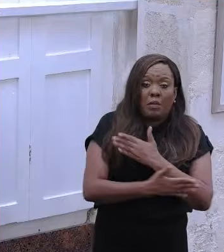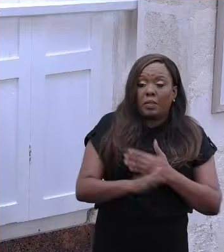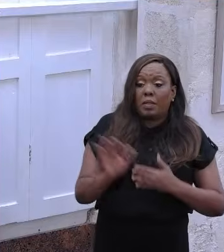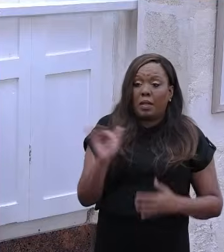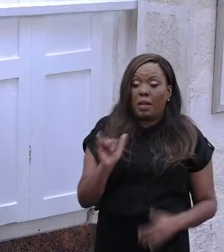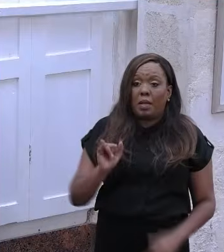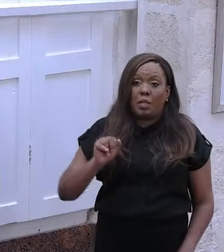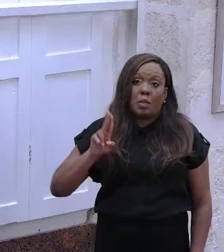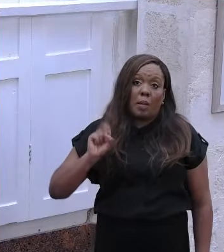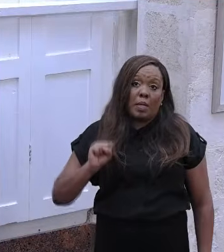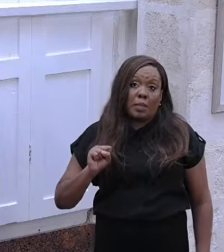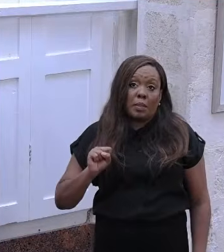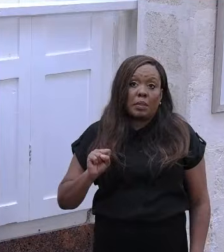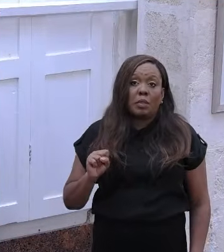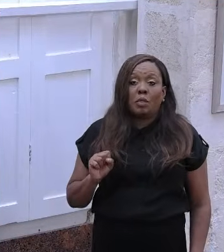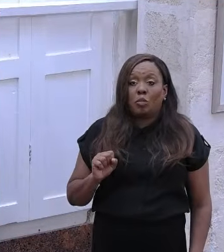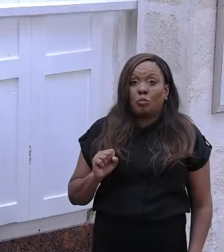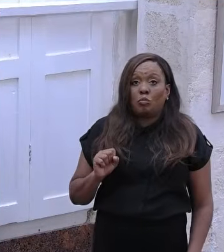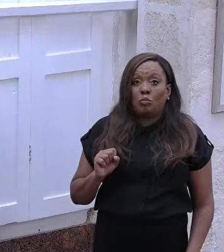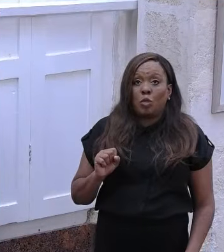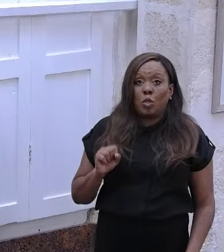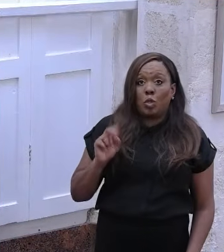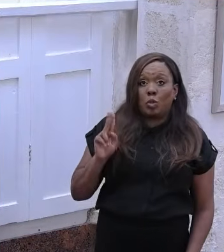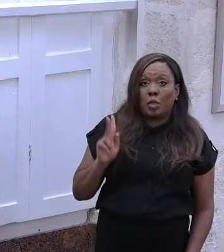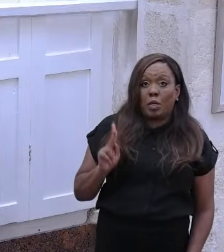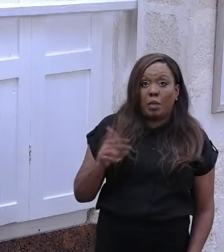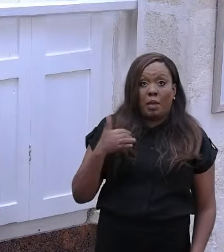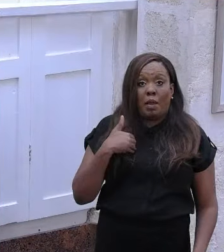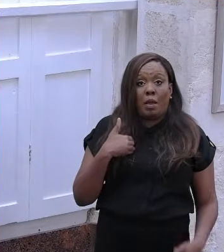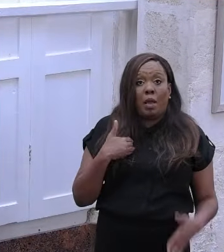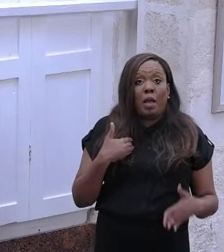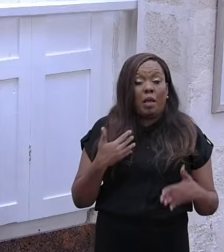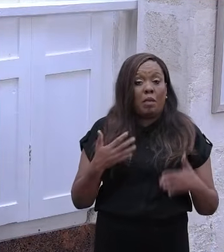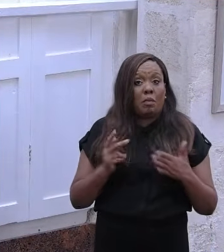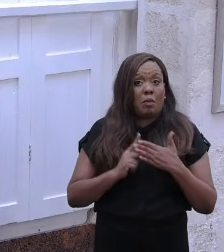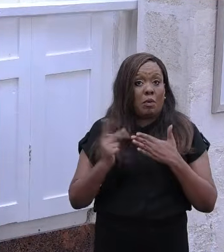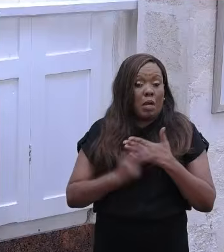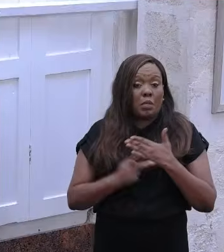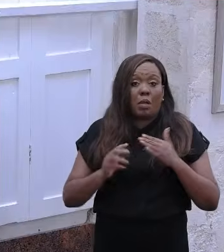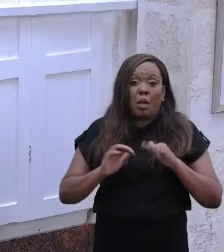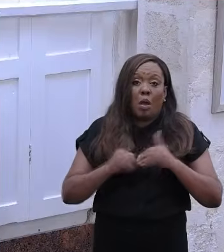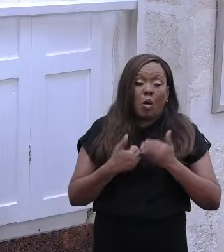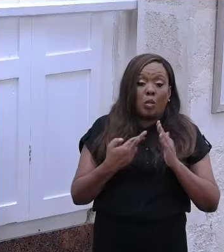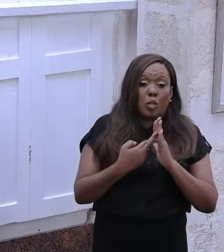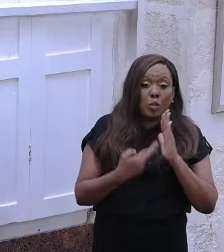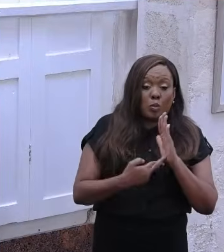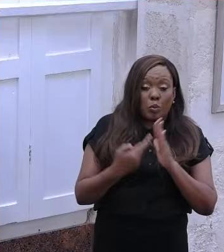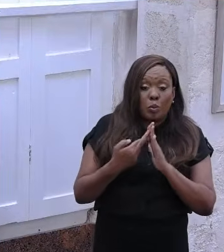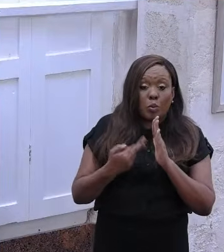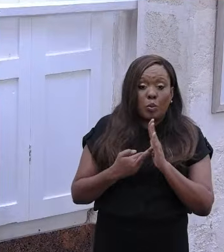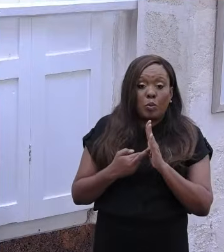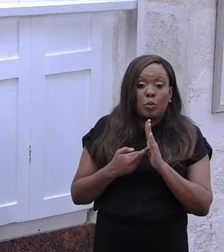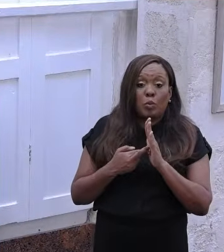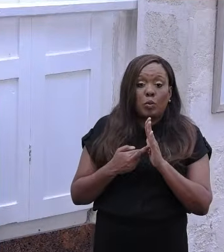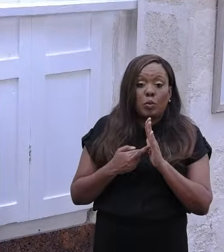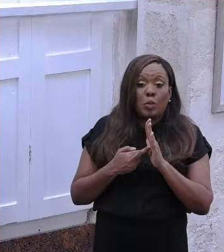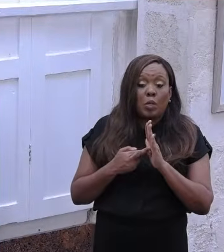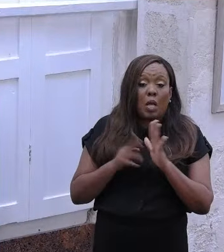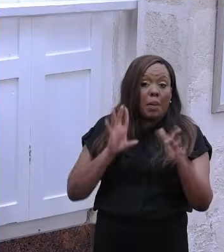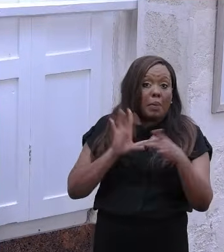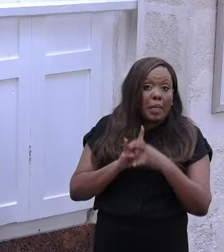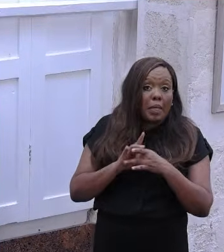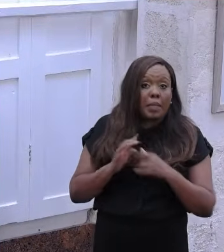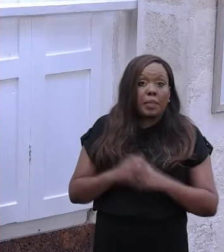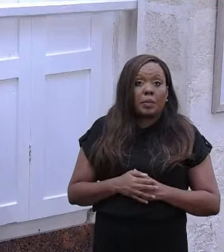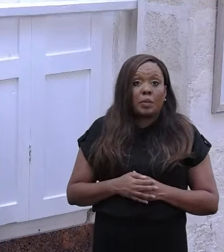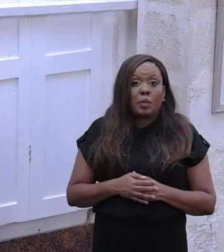countries that have CIP programs in terms of how they govern them and the rules of how people who are getting who are buying